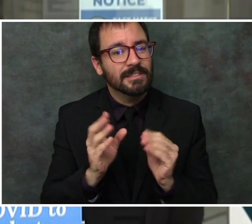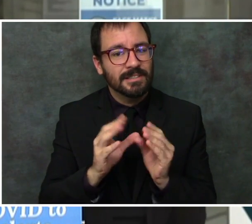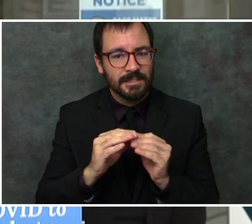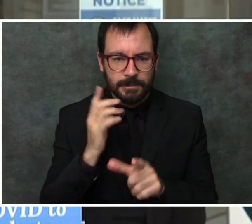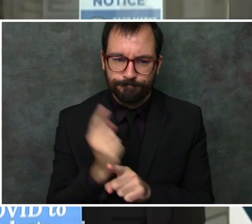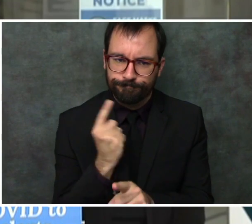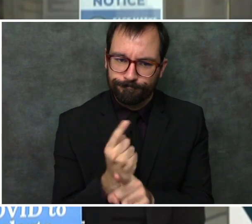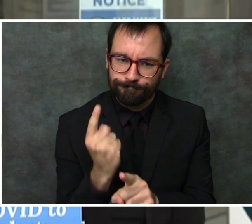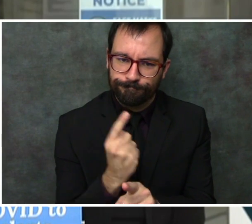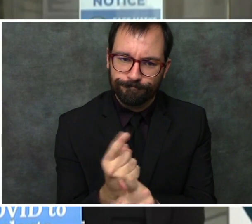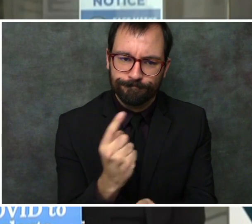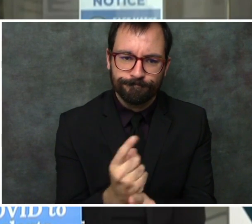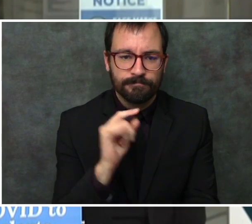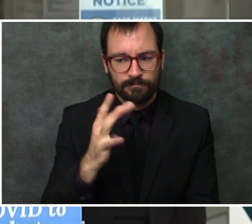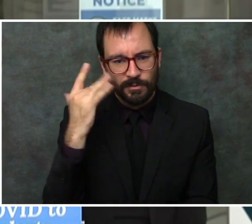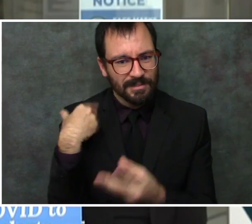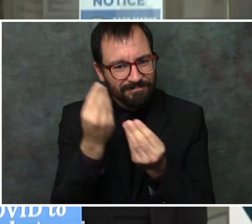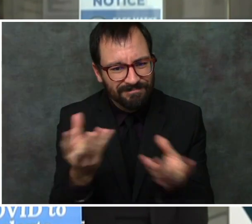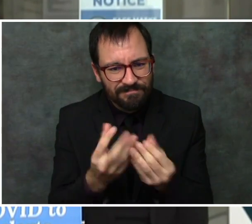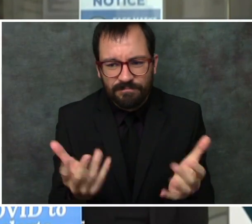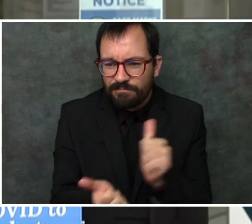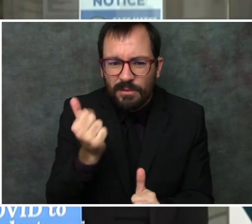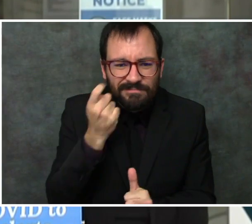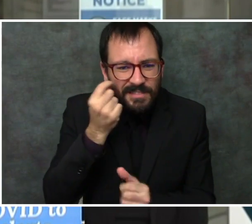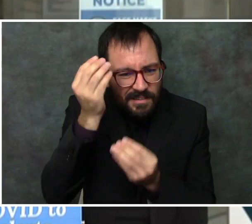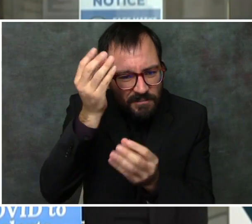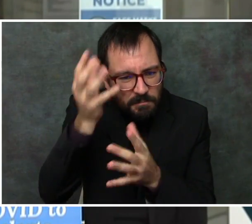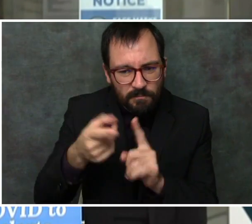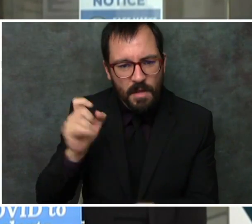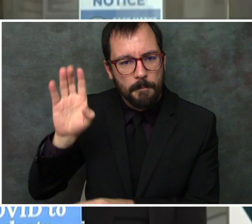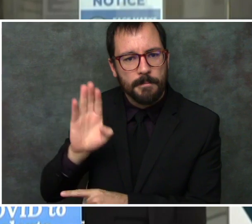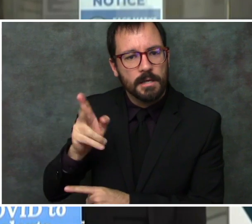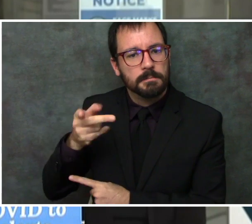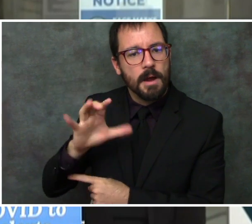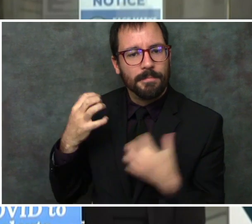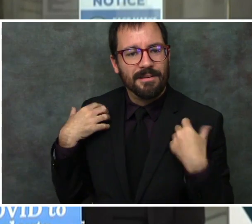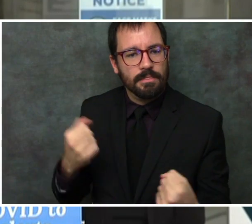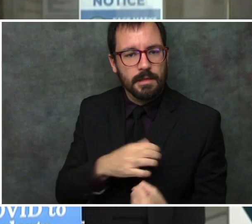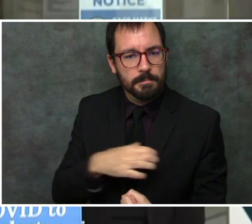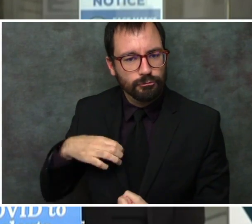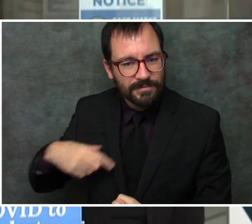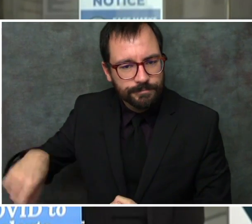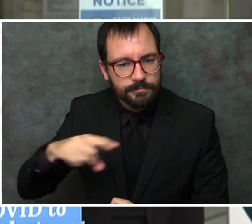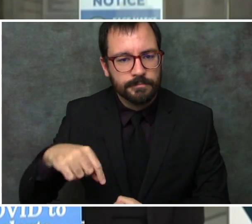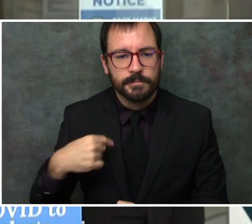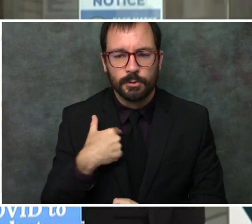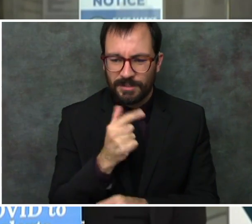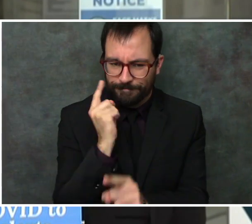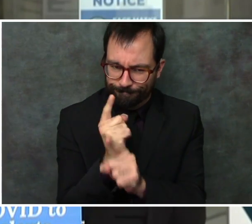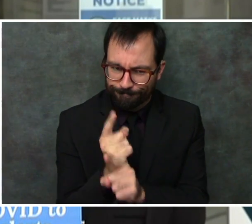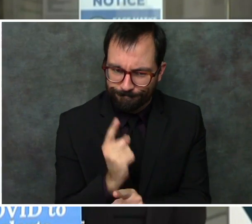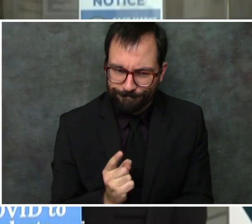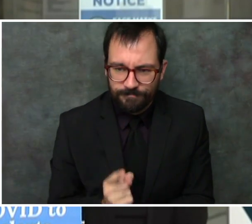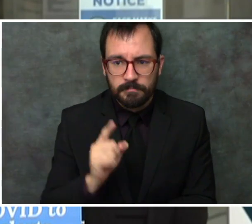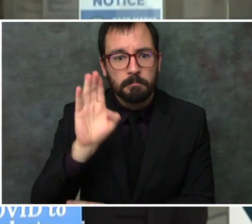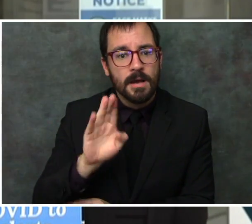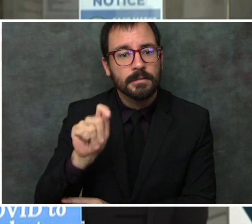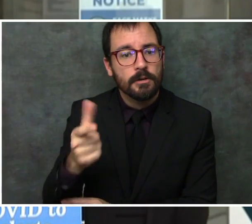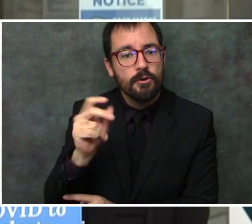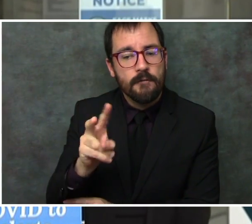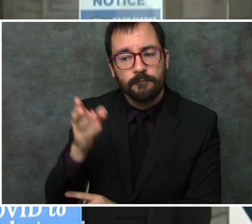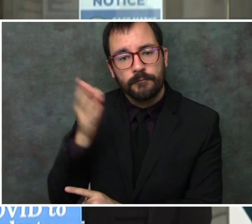Boston Public Health Commission. We also accurately update the website at boston.gov/coronavirus, as well